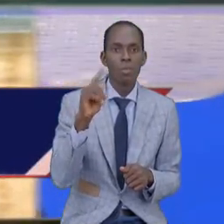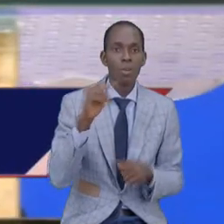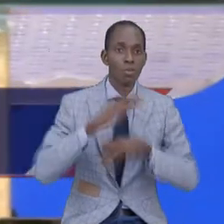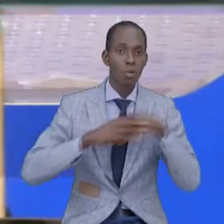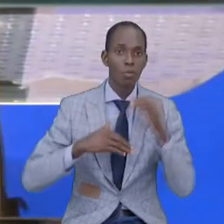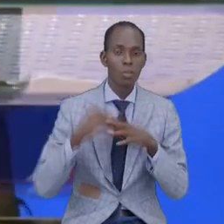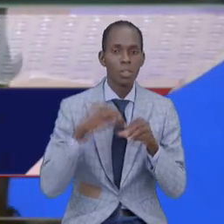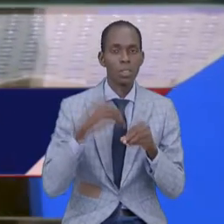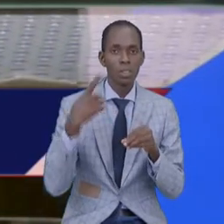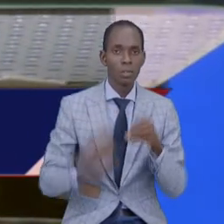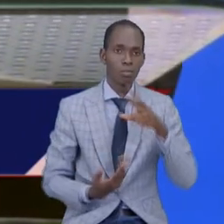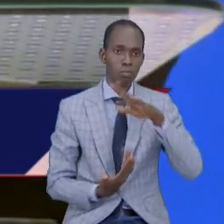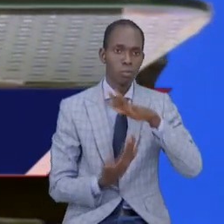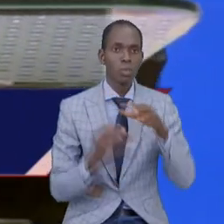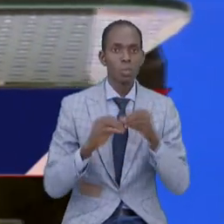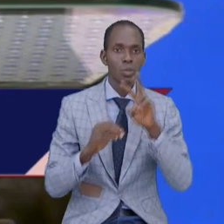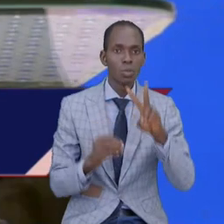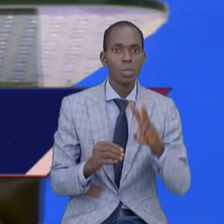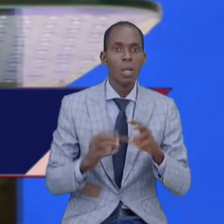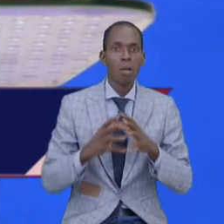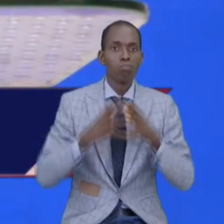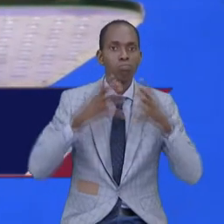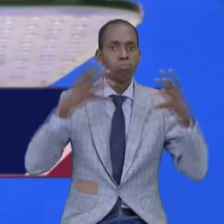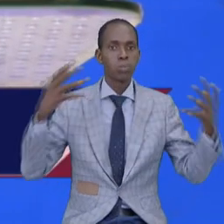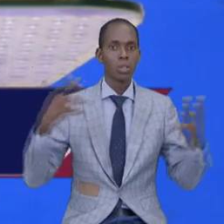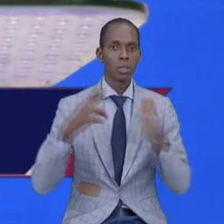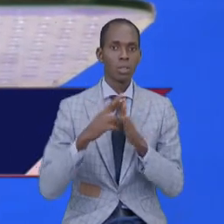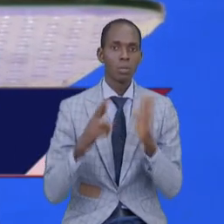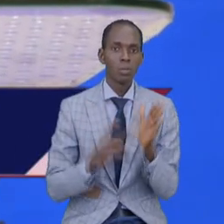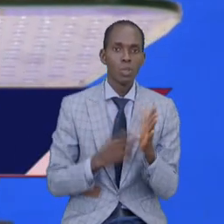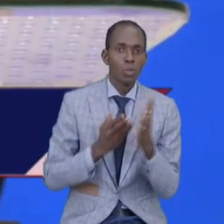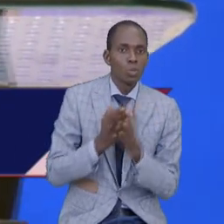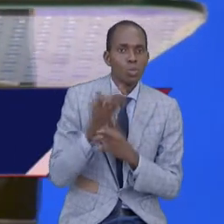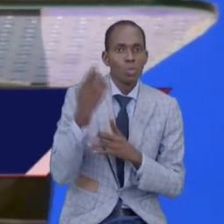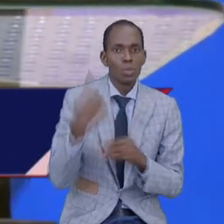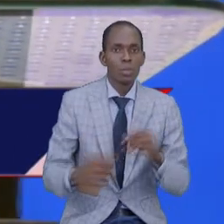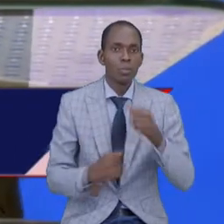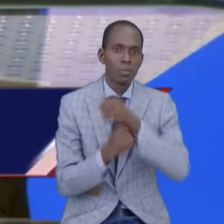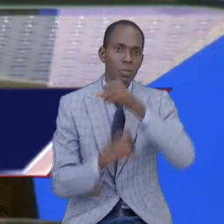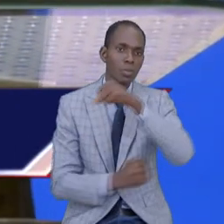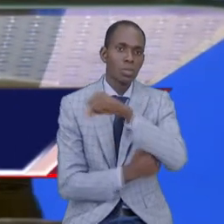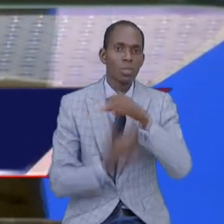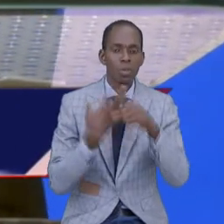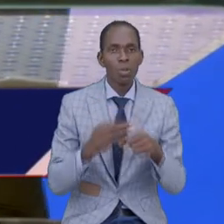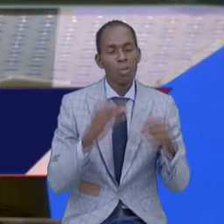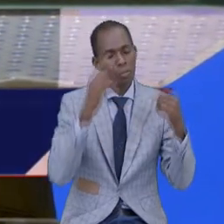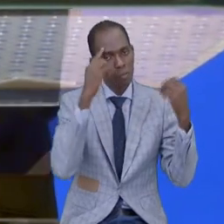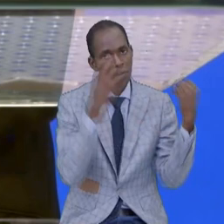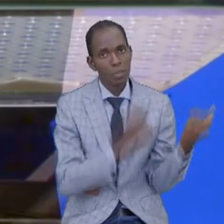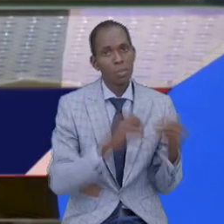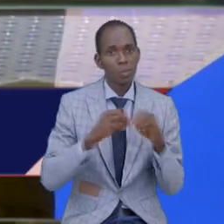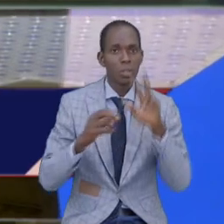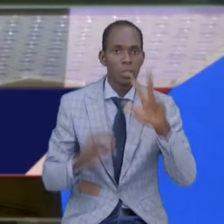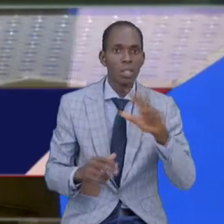abundant reports through the foundation of faith. Number 3,